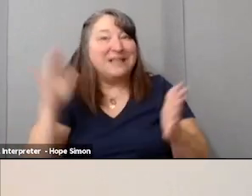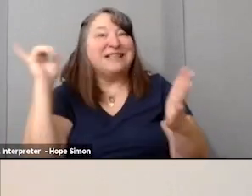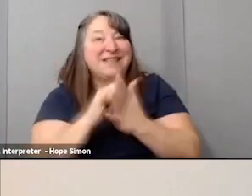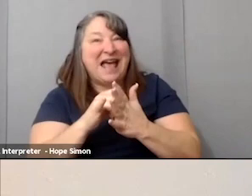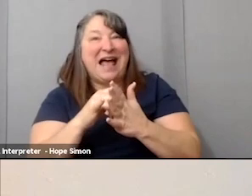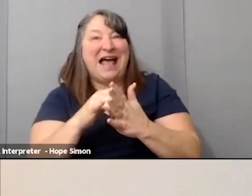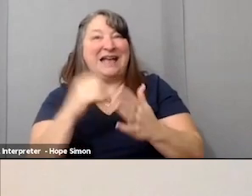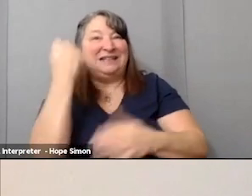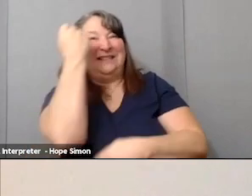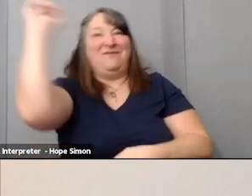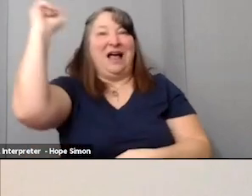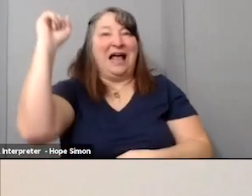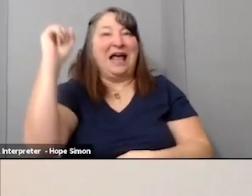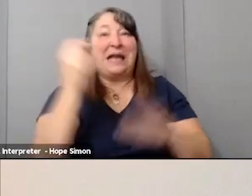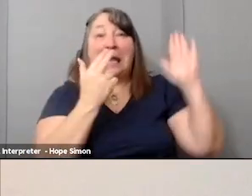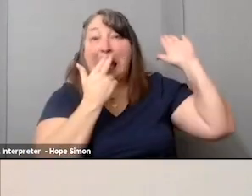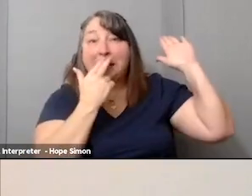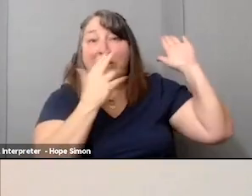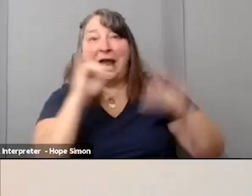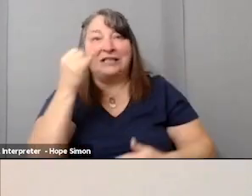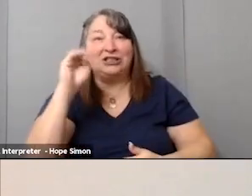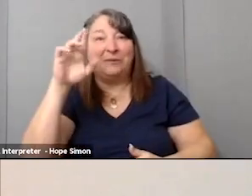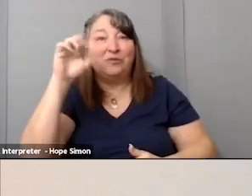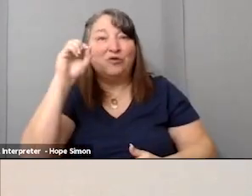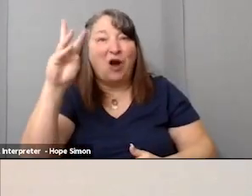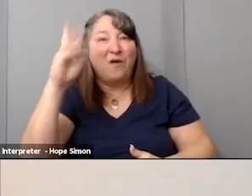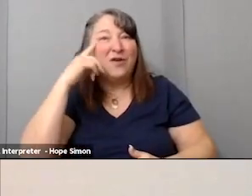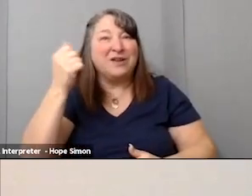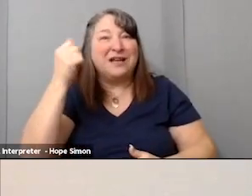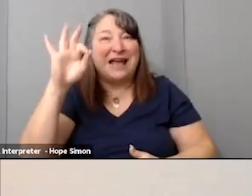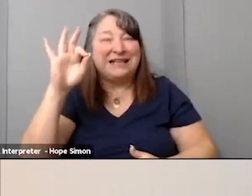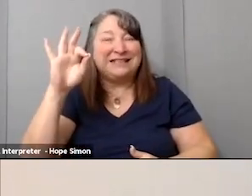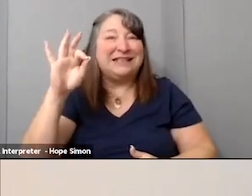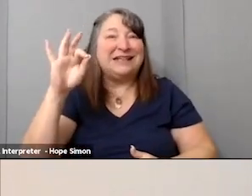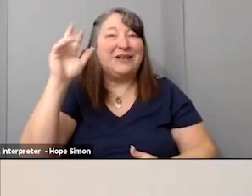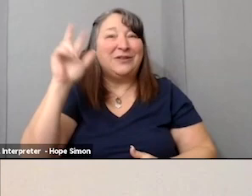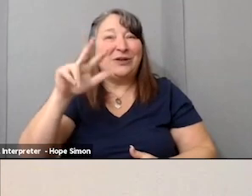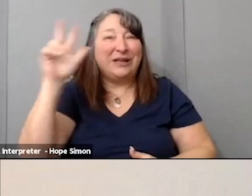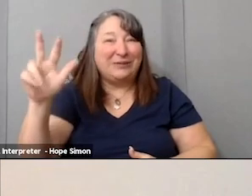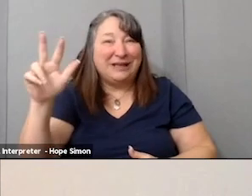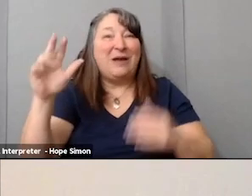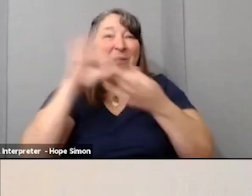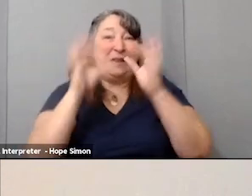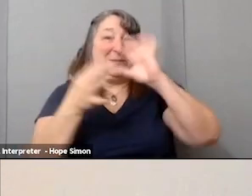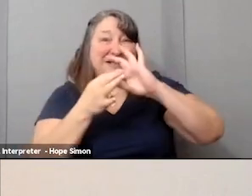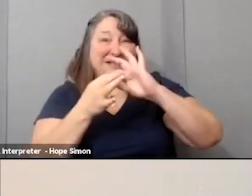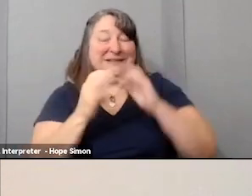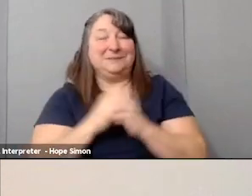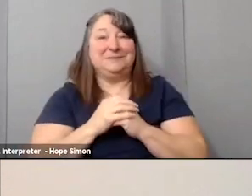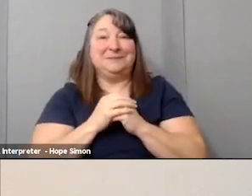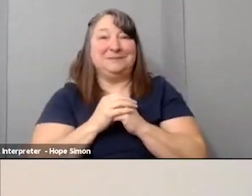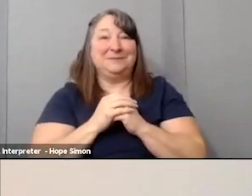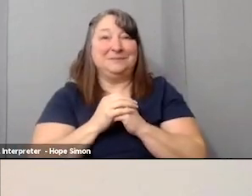at the 1936 Olympics. Their stories, their perspectives were brought to the screen in their own words. And what's